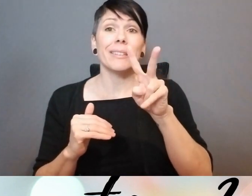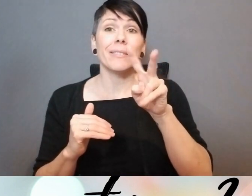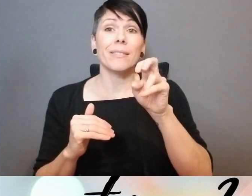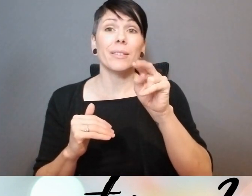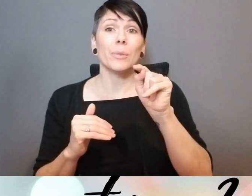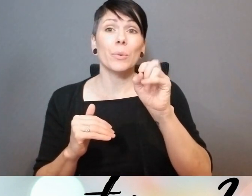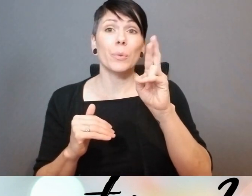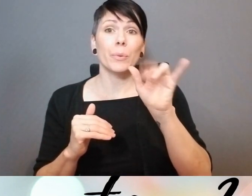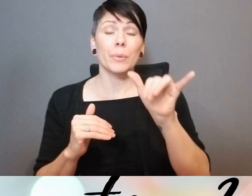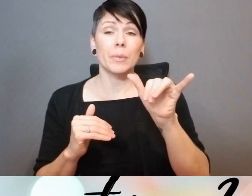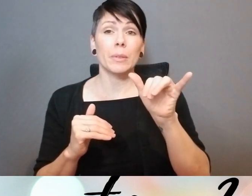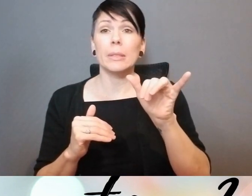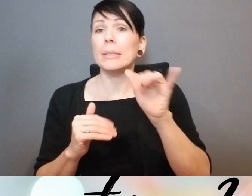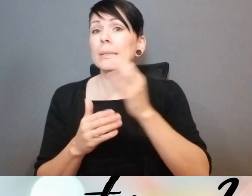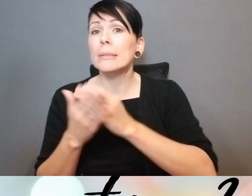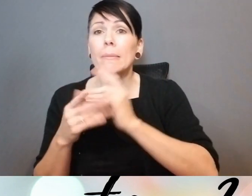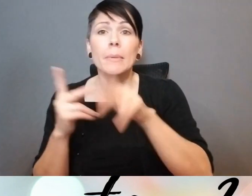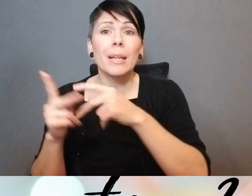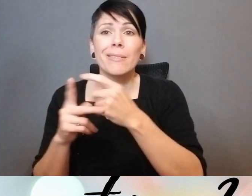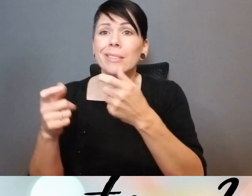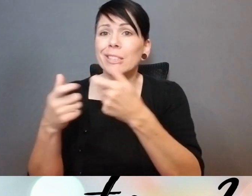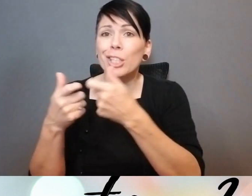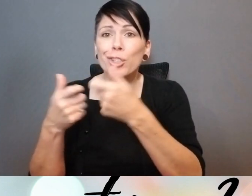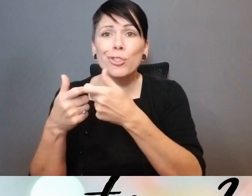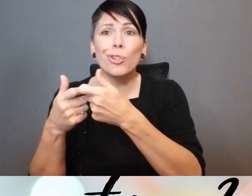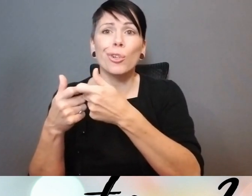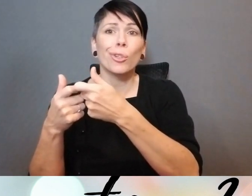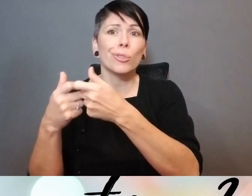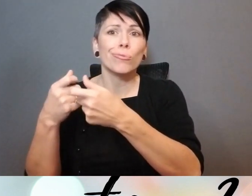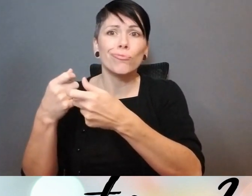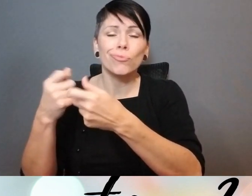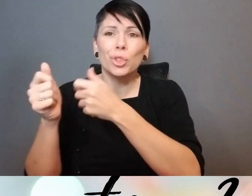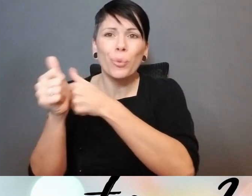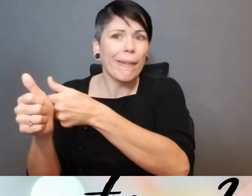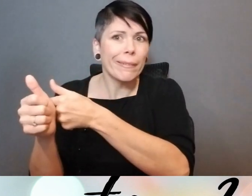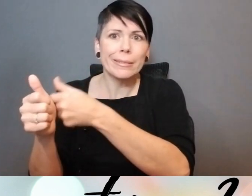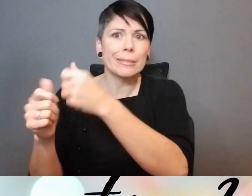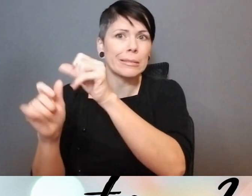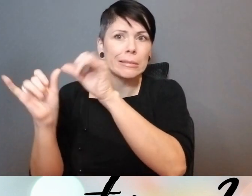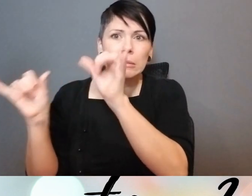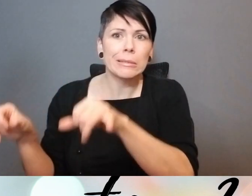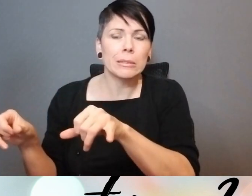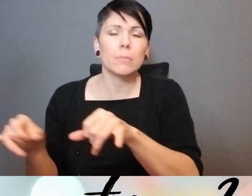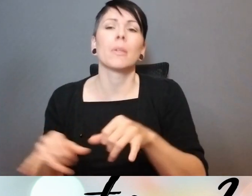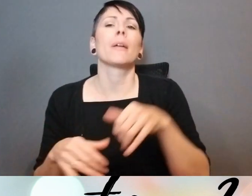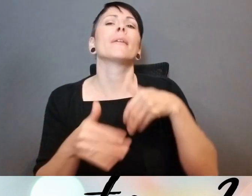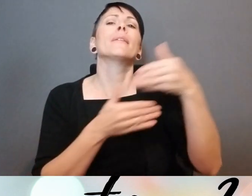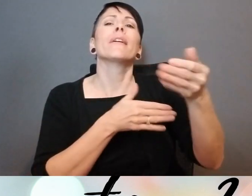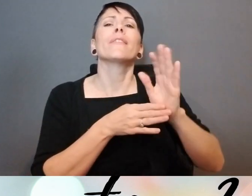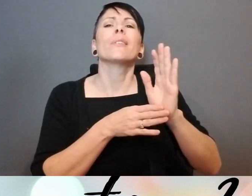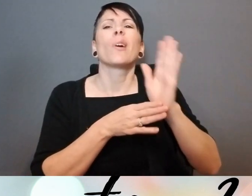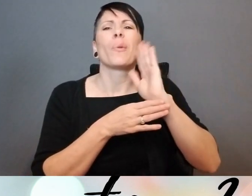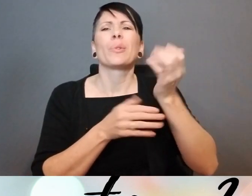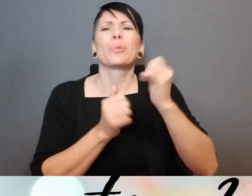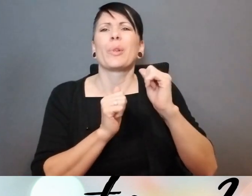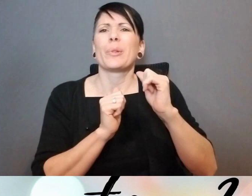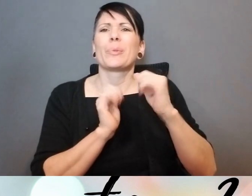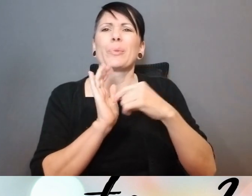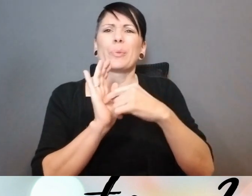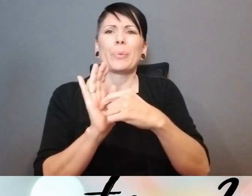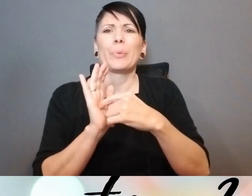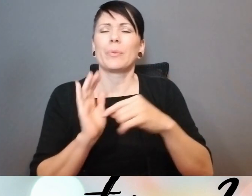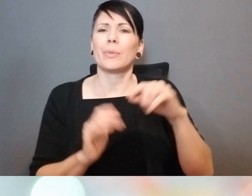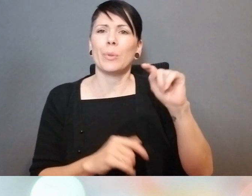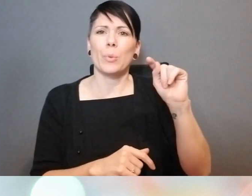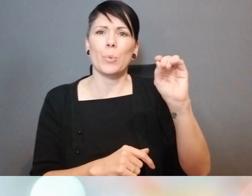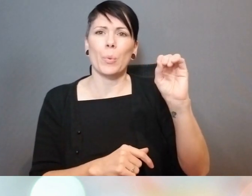catalog to keep track of what you have and where it is? I'll try to remember to include it in part 2 of this, but we use the tote scan for some of